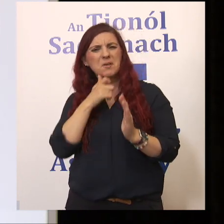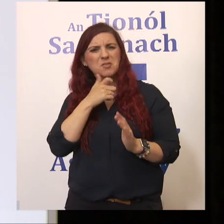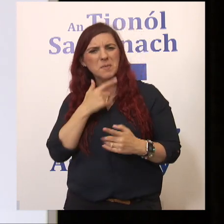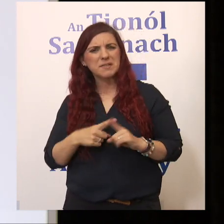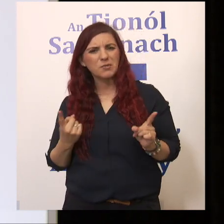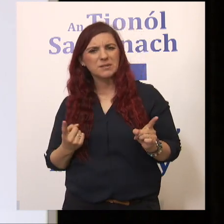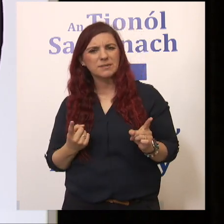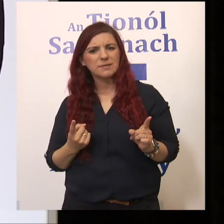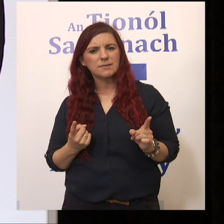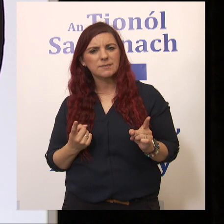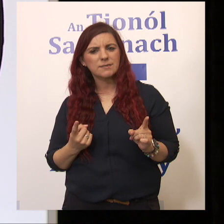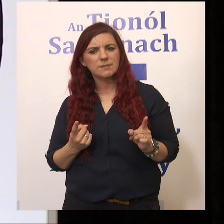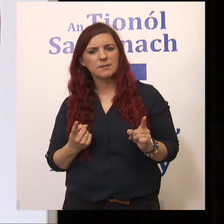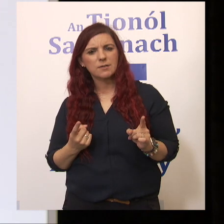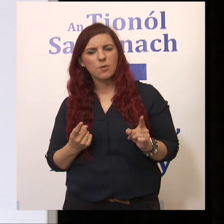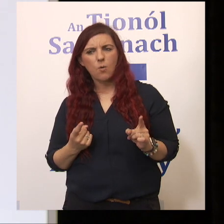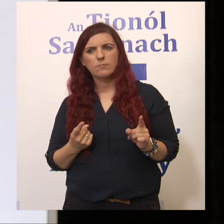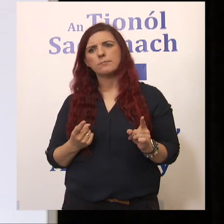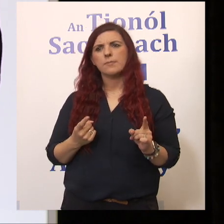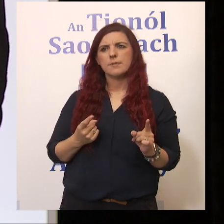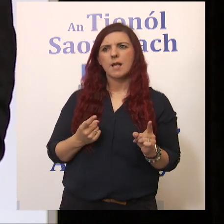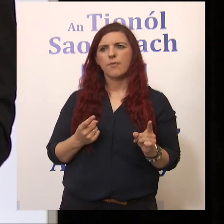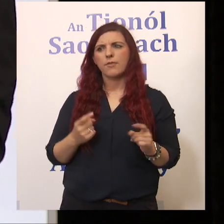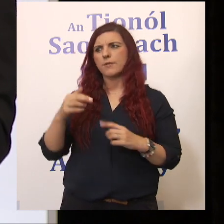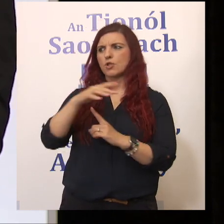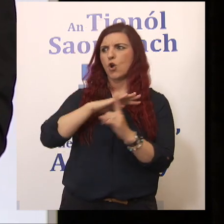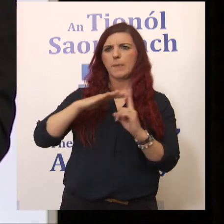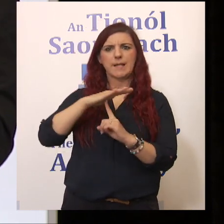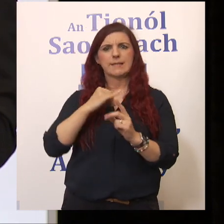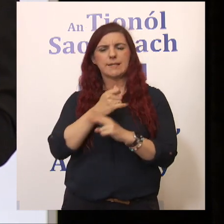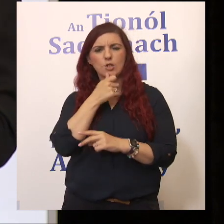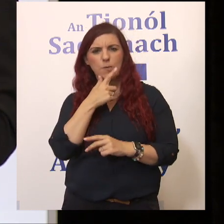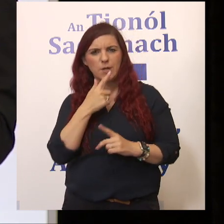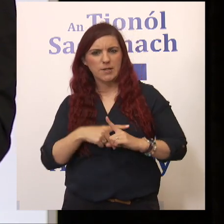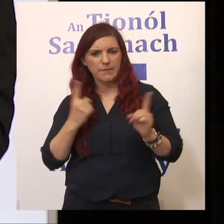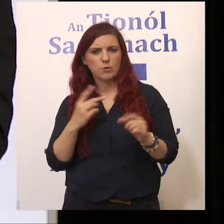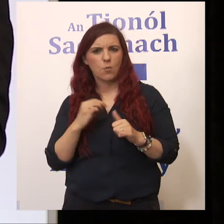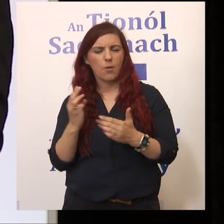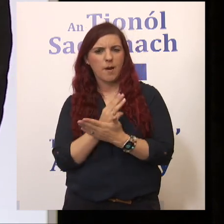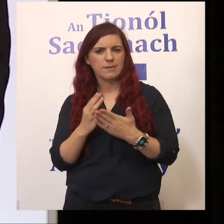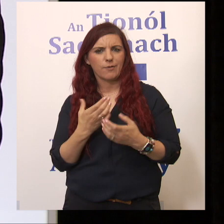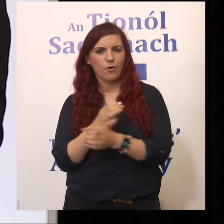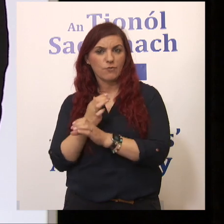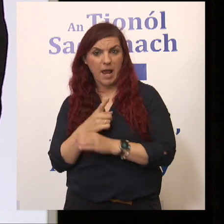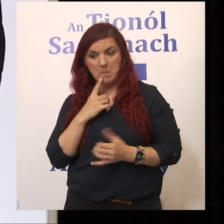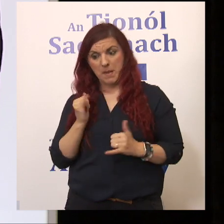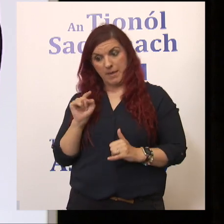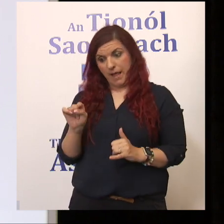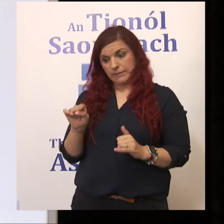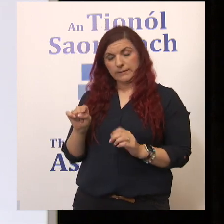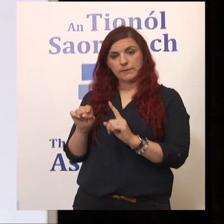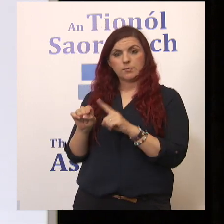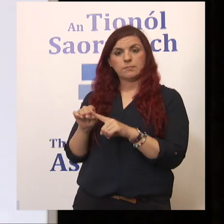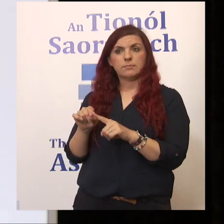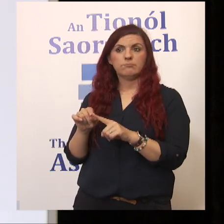different to other parts of the country, and the circumstances of Dublin are different to other parts of the country, and that maybe that is a candidate